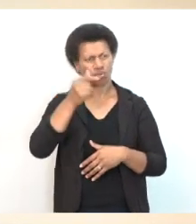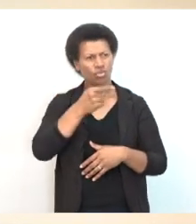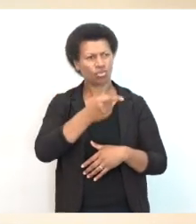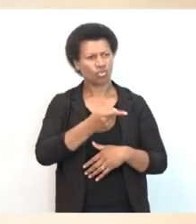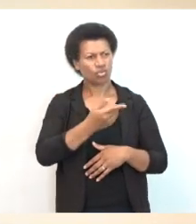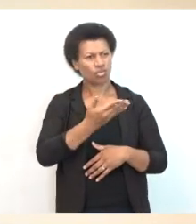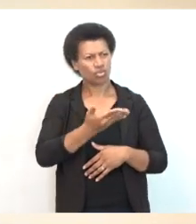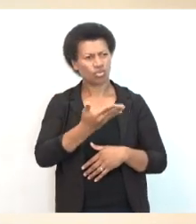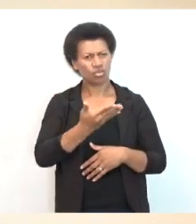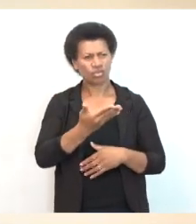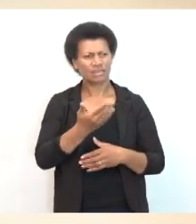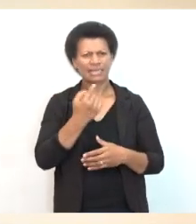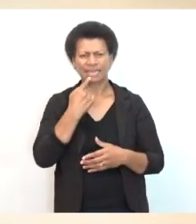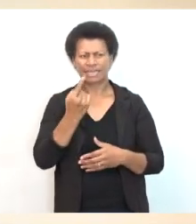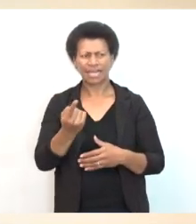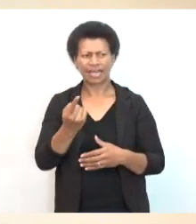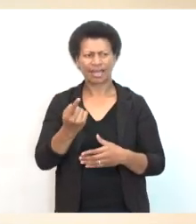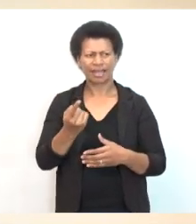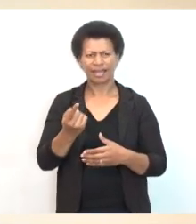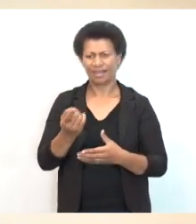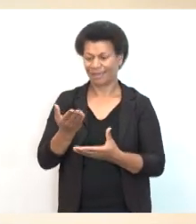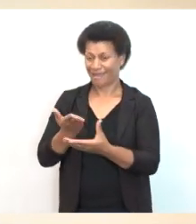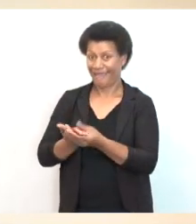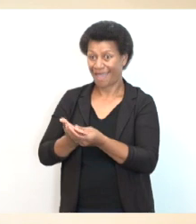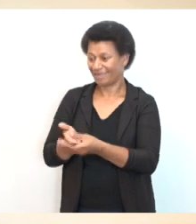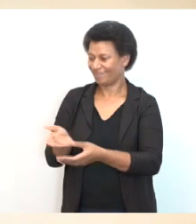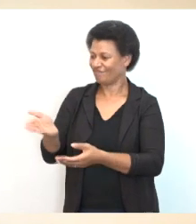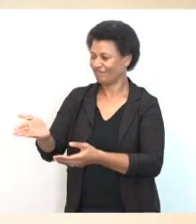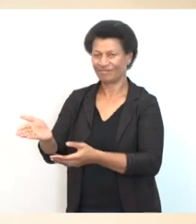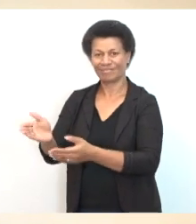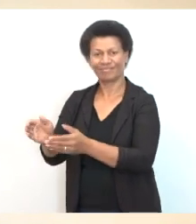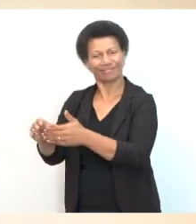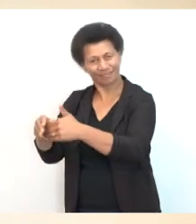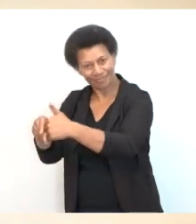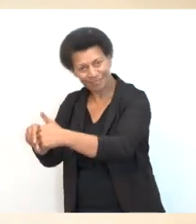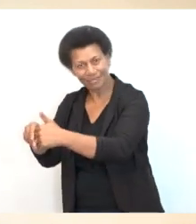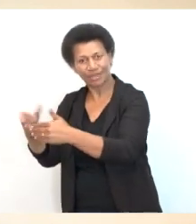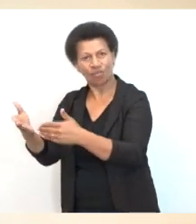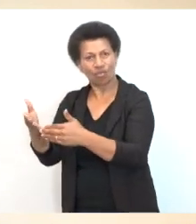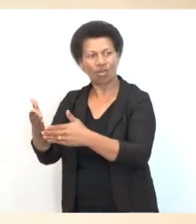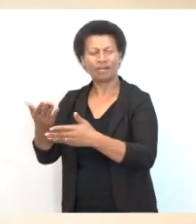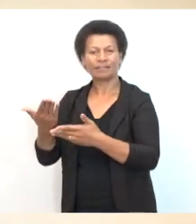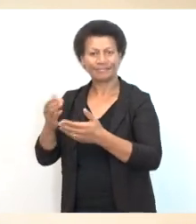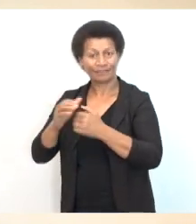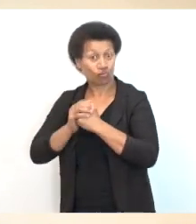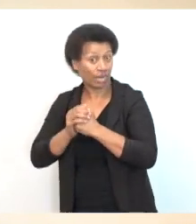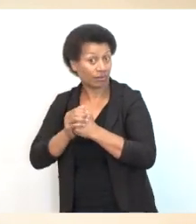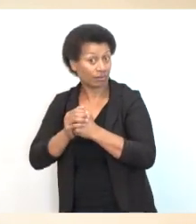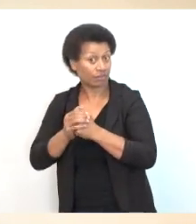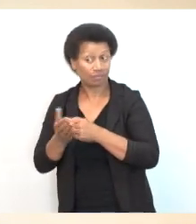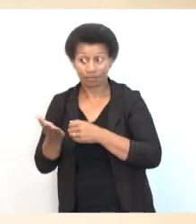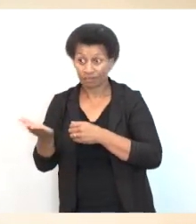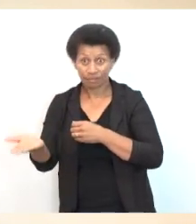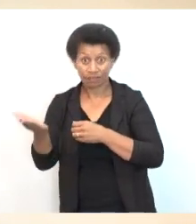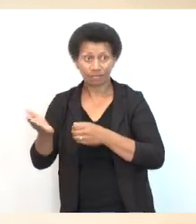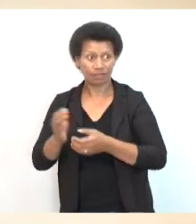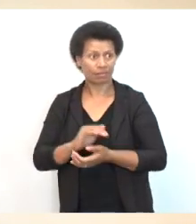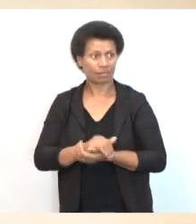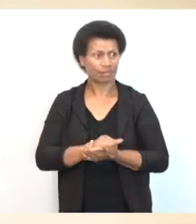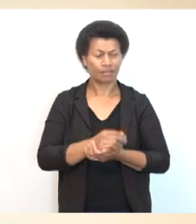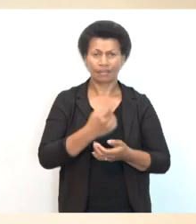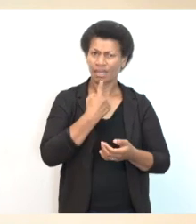no control of what they will say. That's the prerogative of the FijiFirst, but we're going to manage the affairs of the